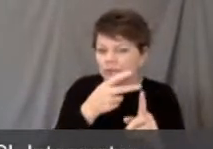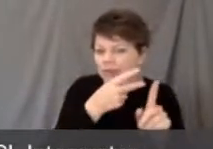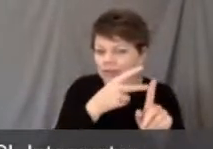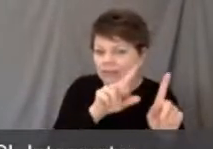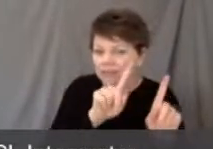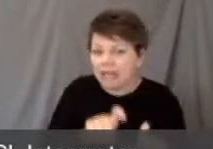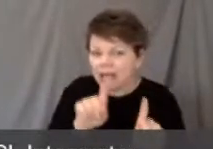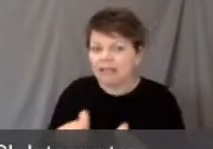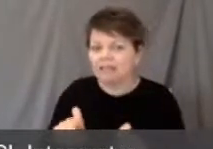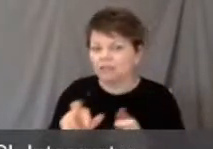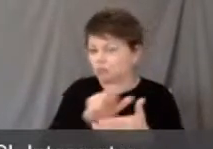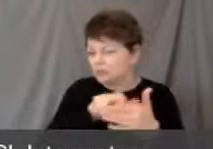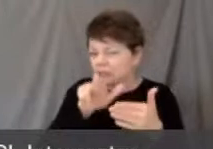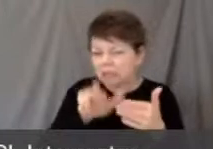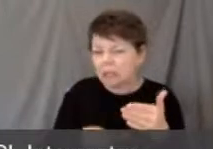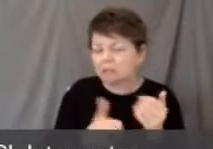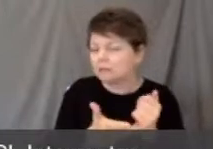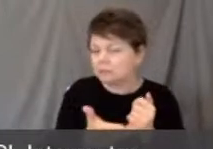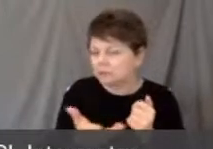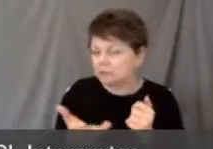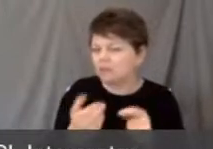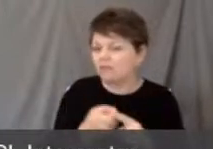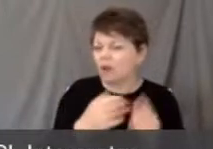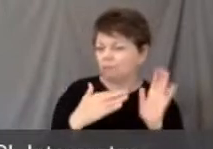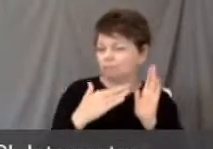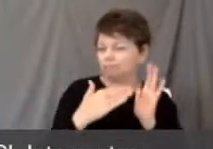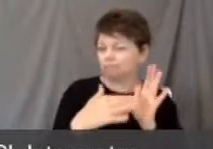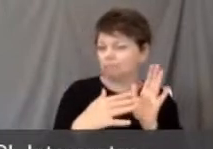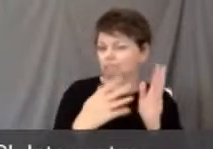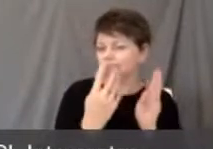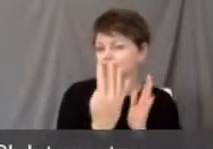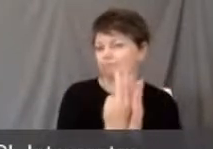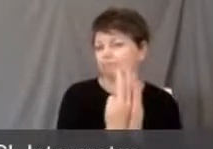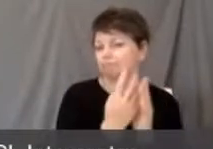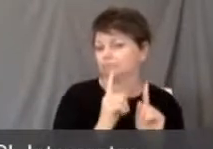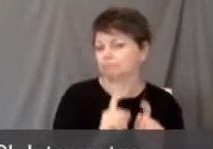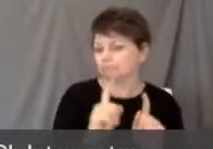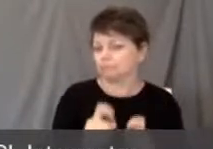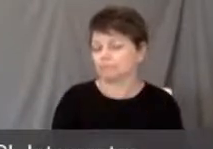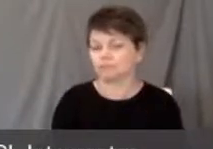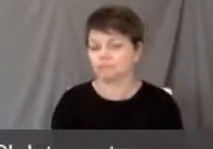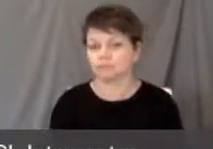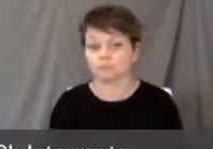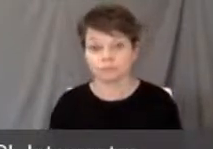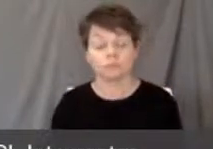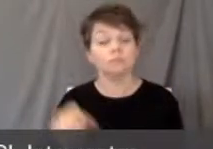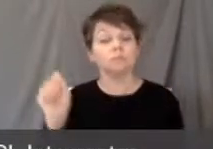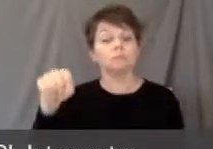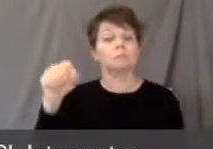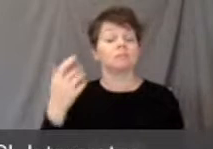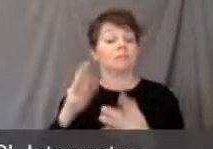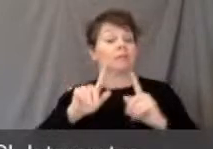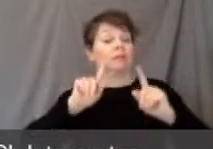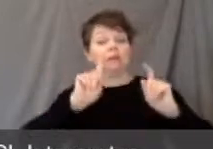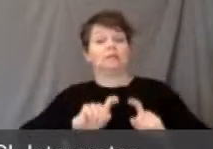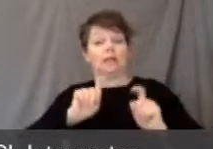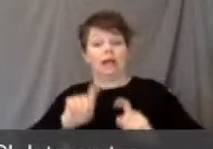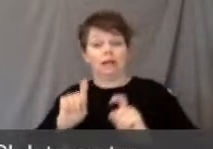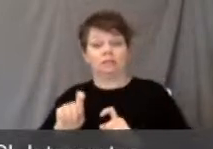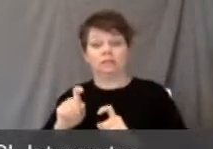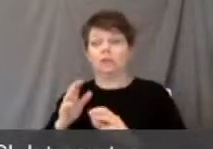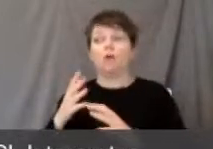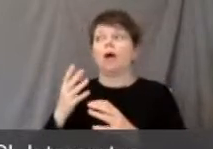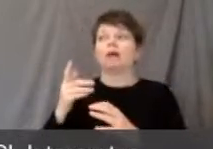about that particular question? Yeah, so these were a little bit smaller sample size. As I mentioned,